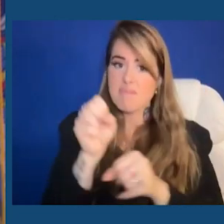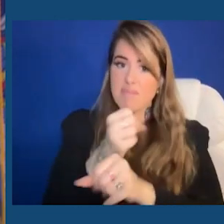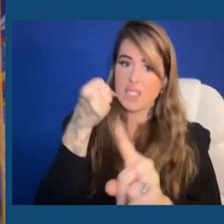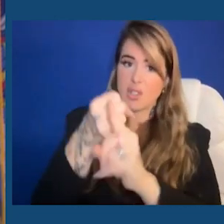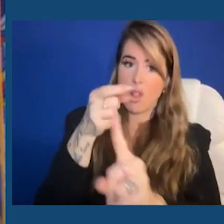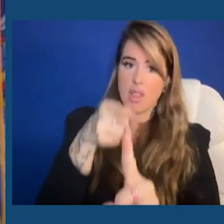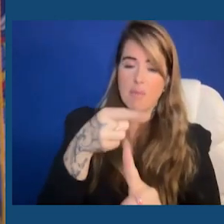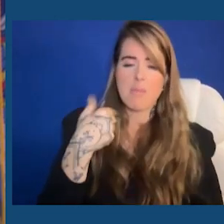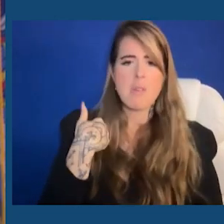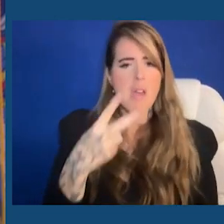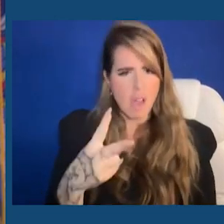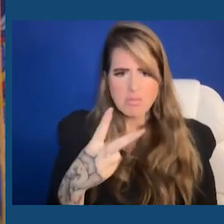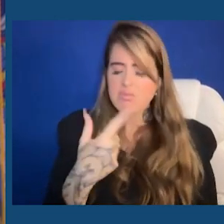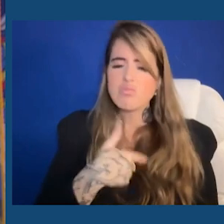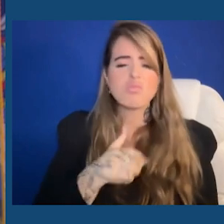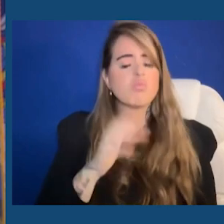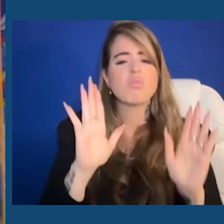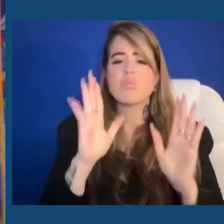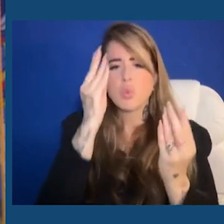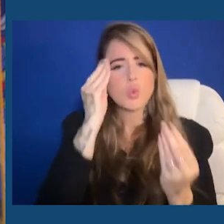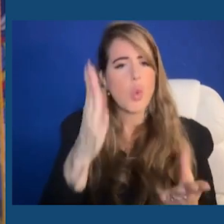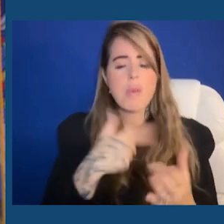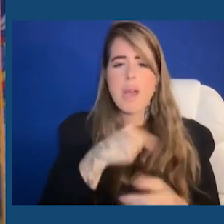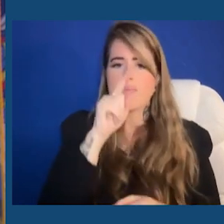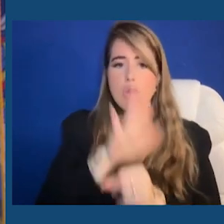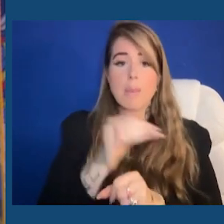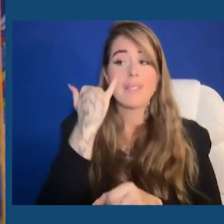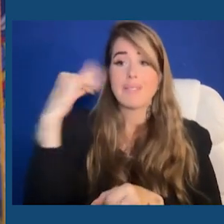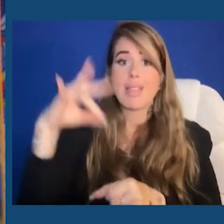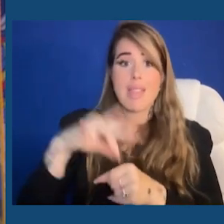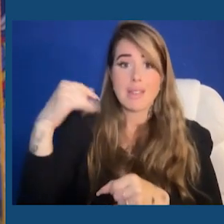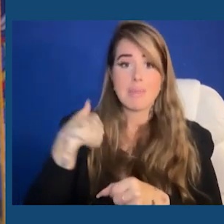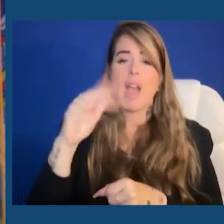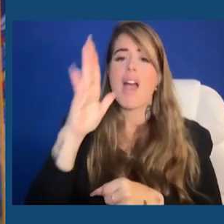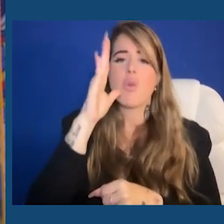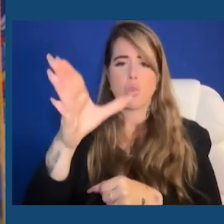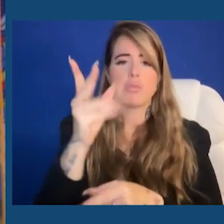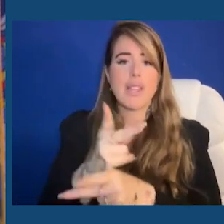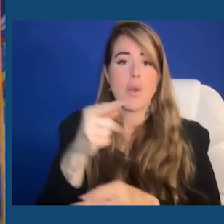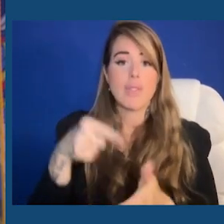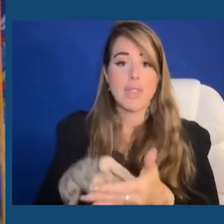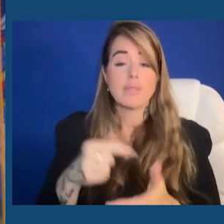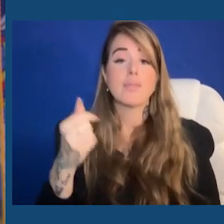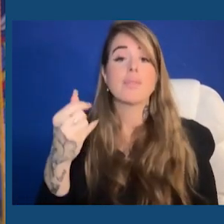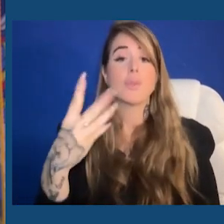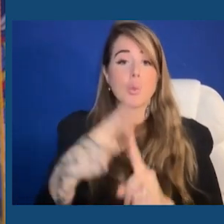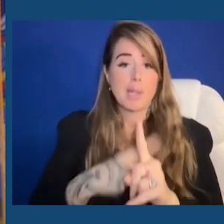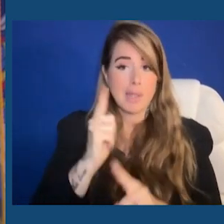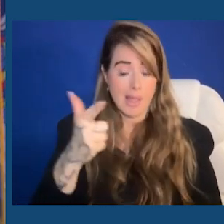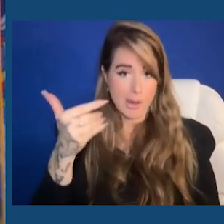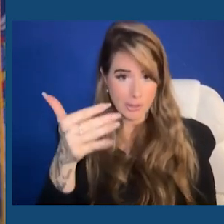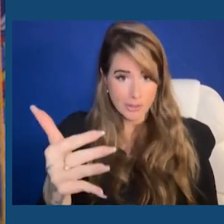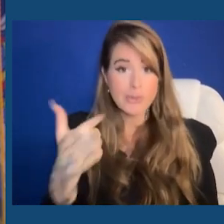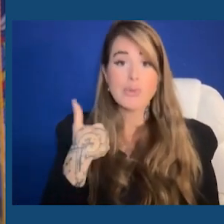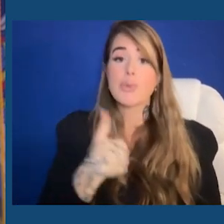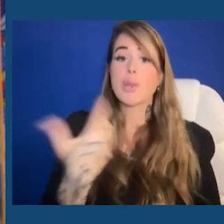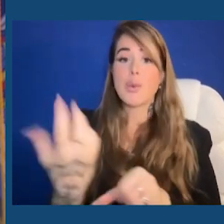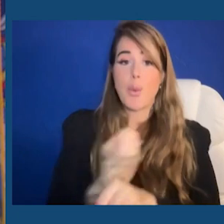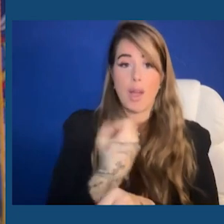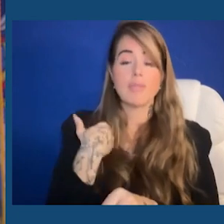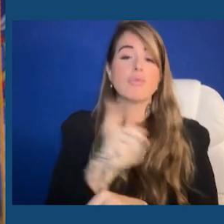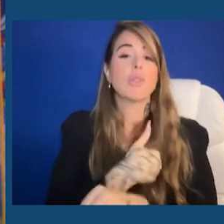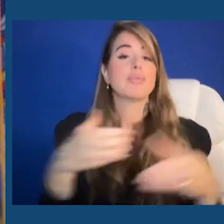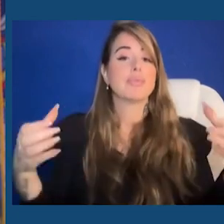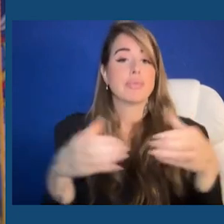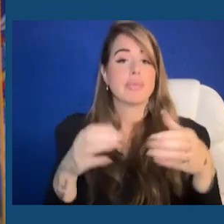this is something that I would get done. Fast forward a couple of months later, we won. We met with the CAPS Coalition, who brought